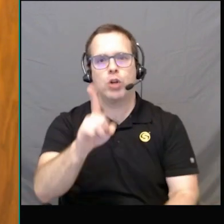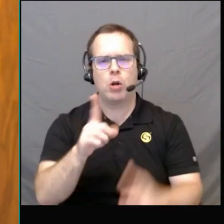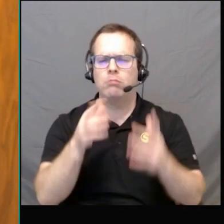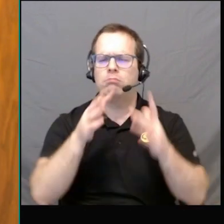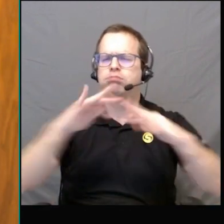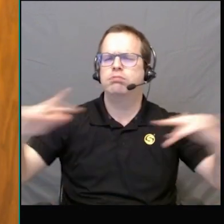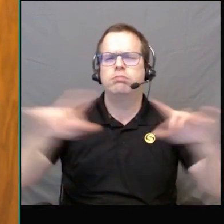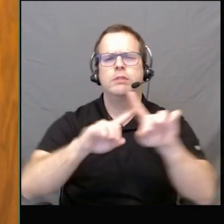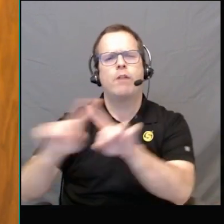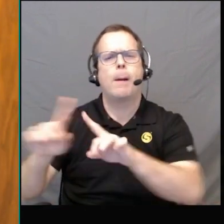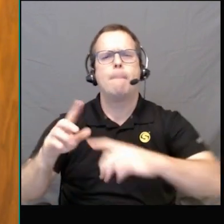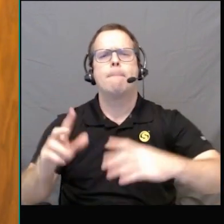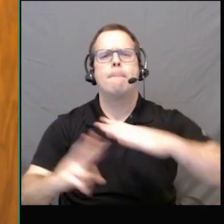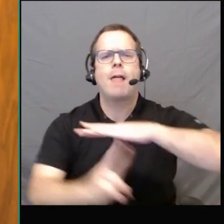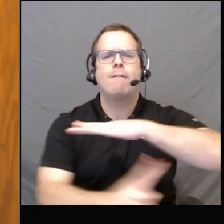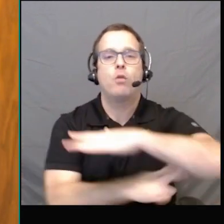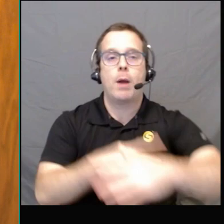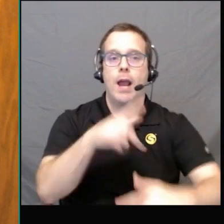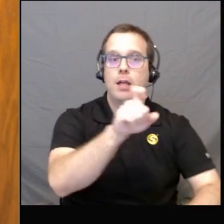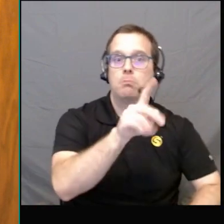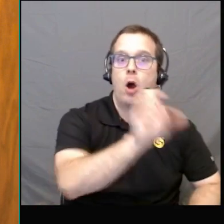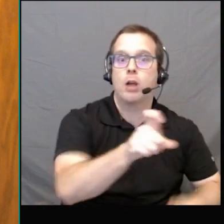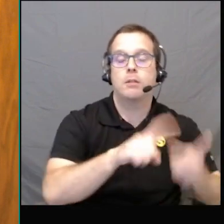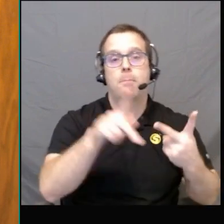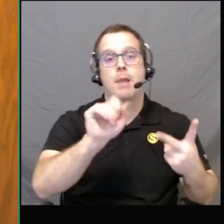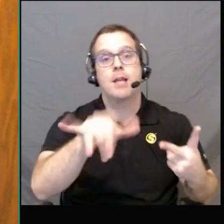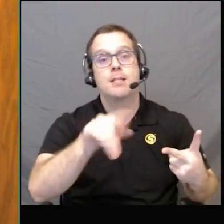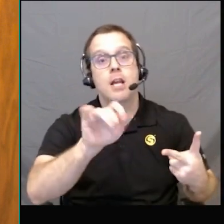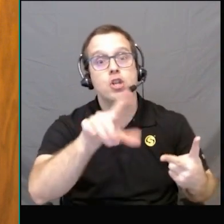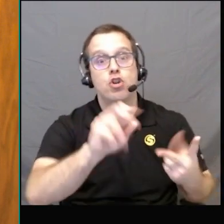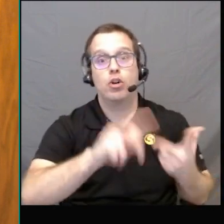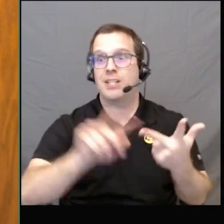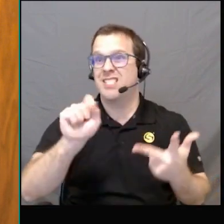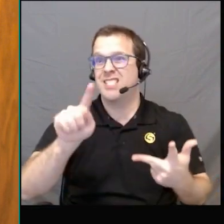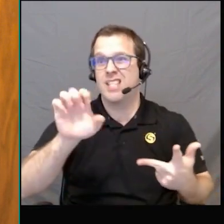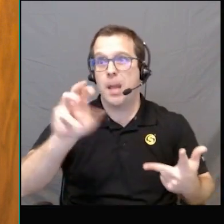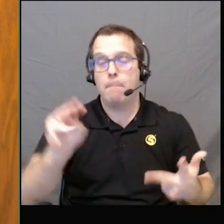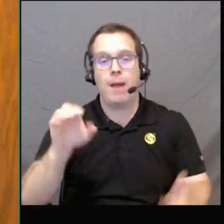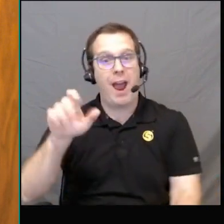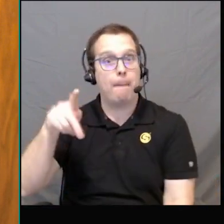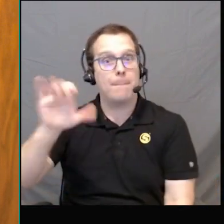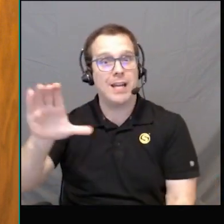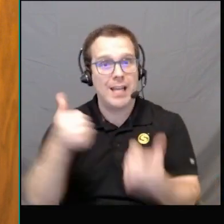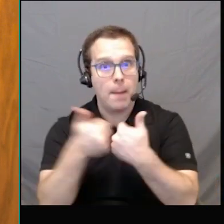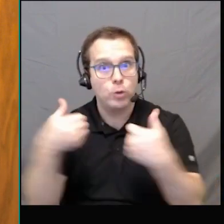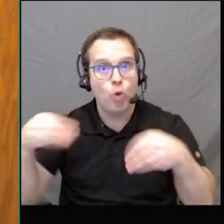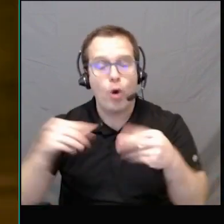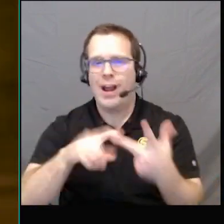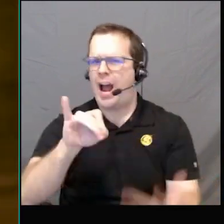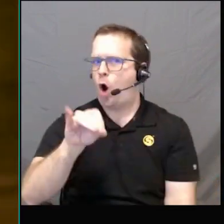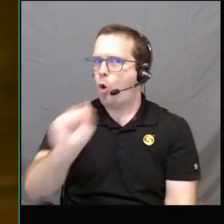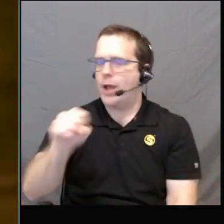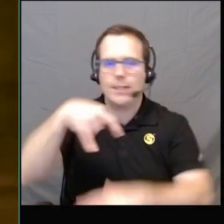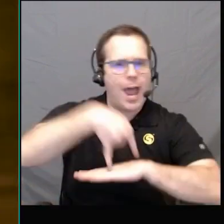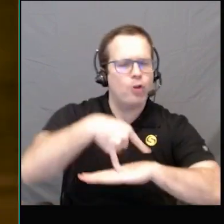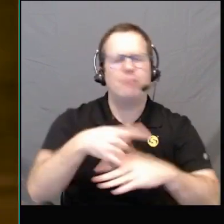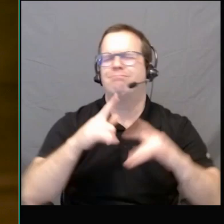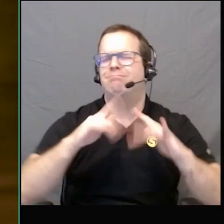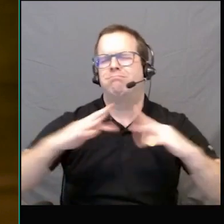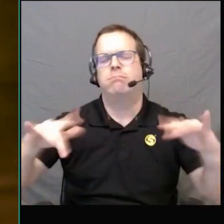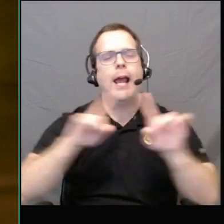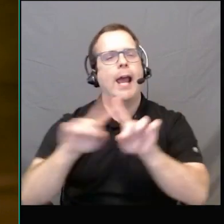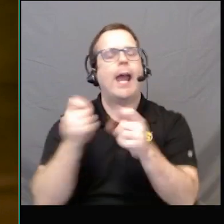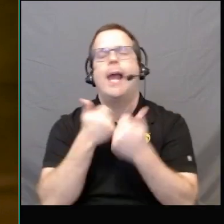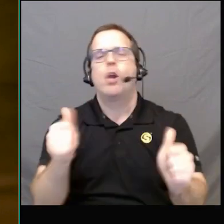Xbox, PlayStation, Steam, Epic Games Store, iOS, Android, and anywhere games are played. That's why,